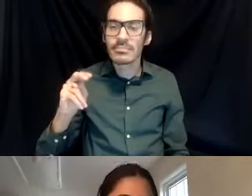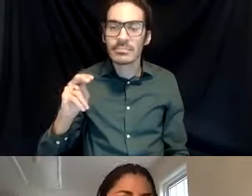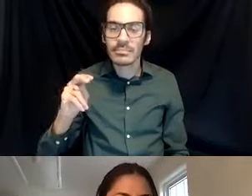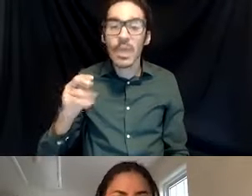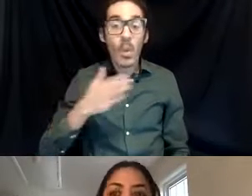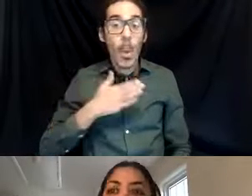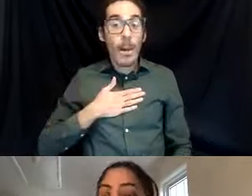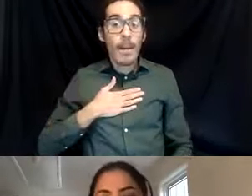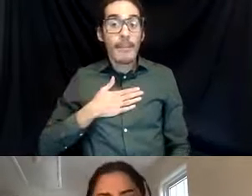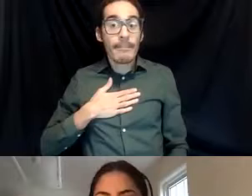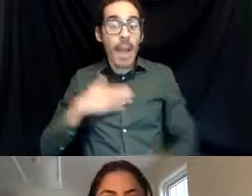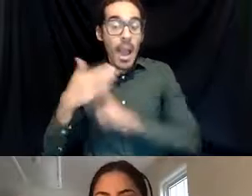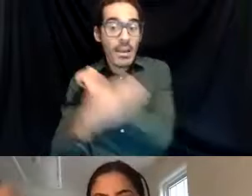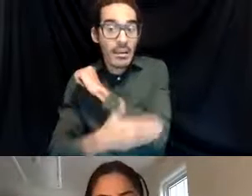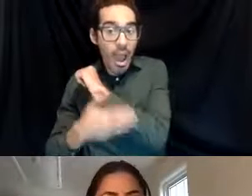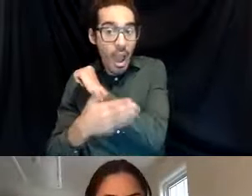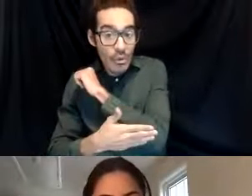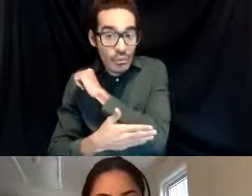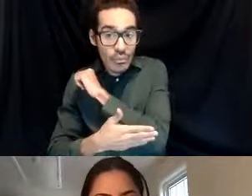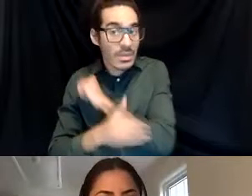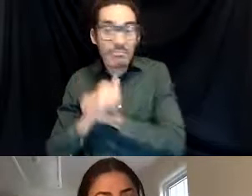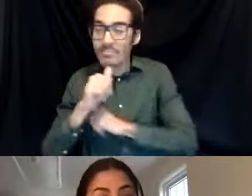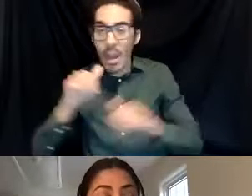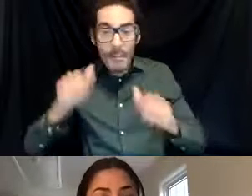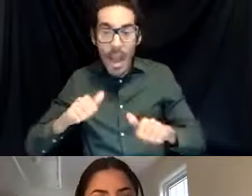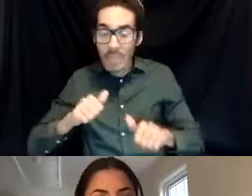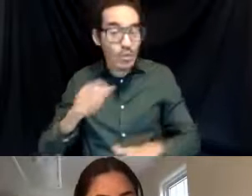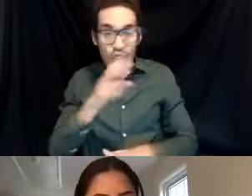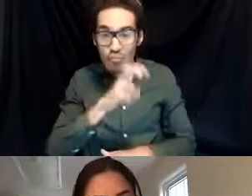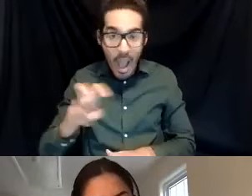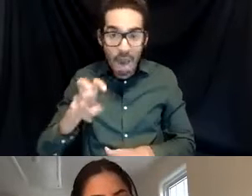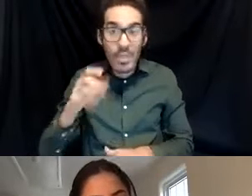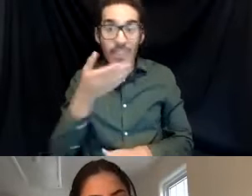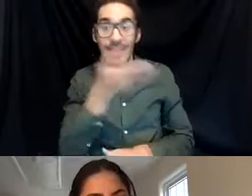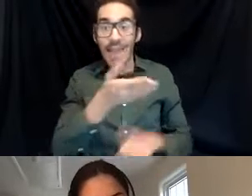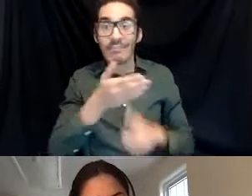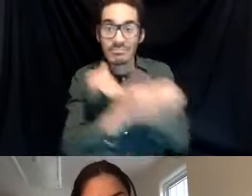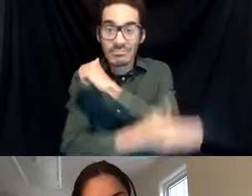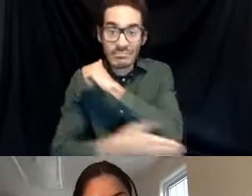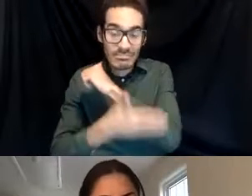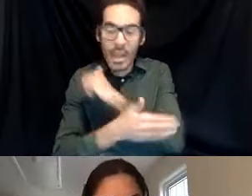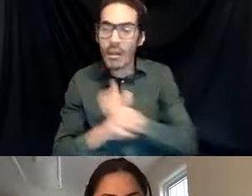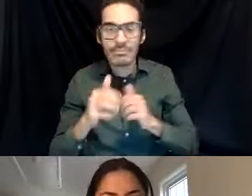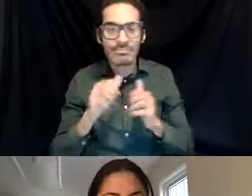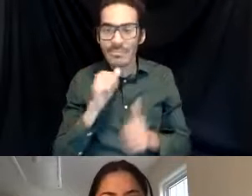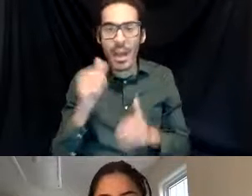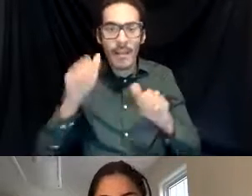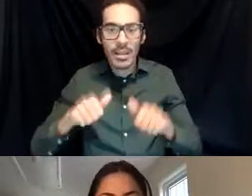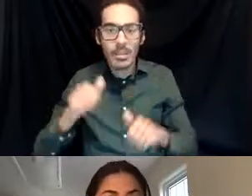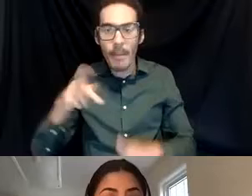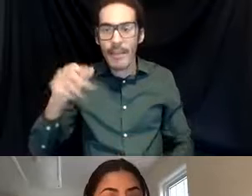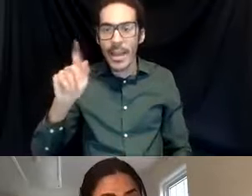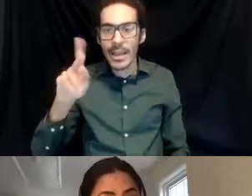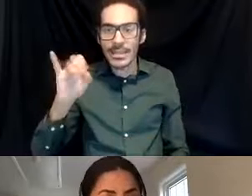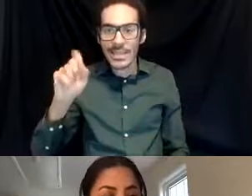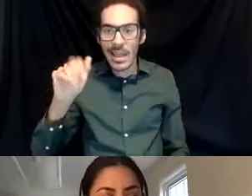has with Pakistan, I mean, it's not possible for me to travel to Pakistan, and it's also not possible for a lot of Pakistanis to travel to India. And at one point,